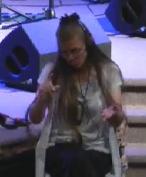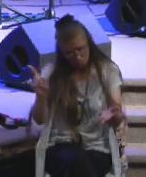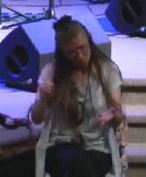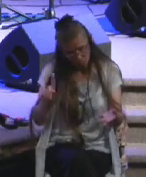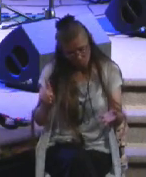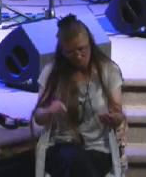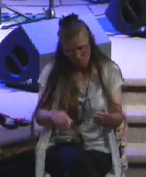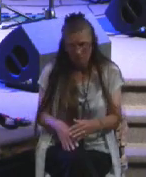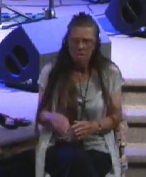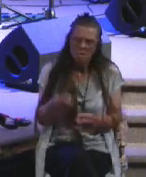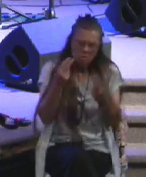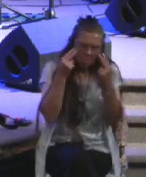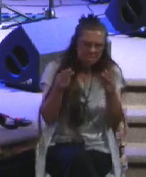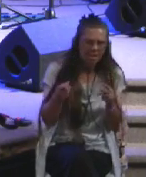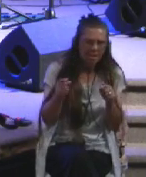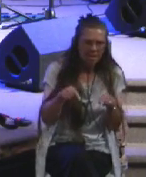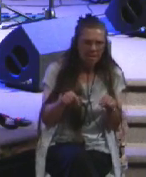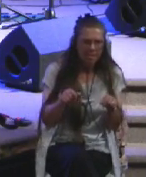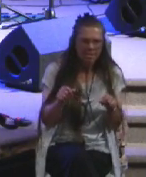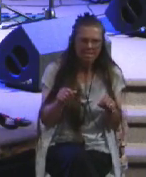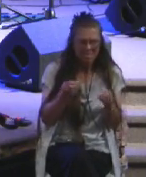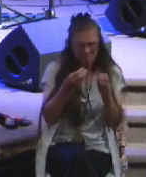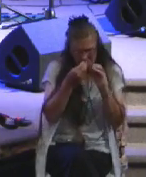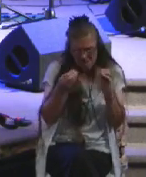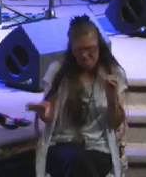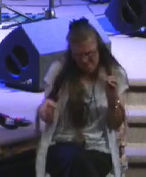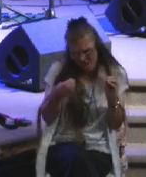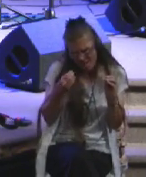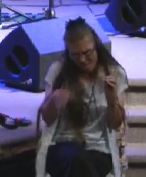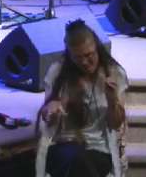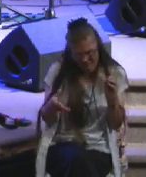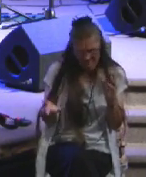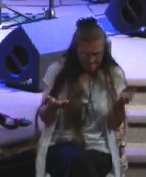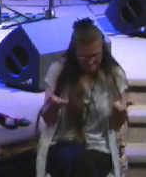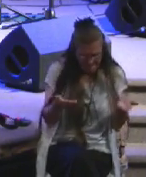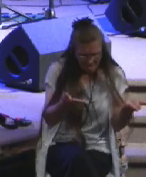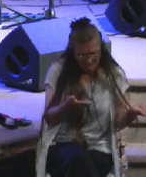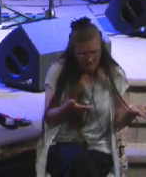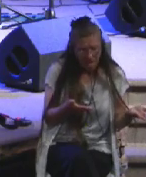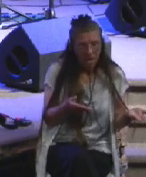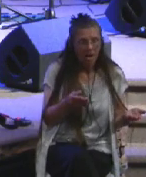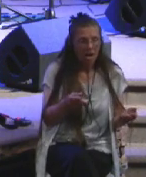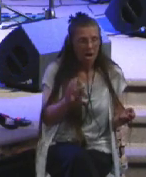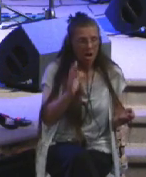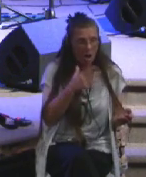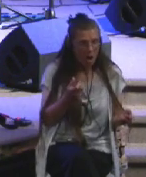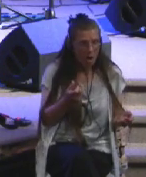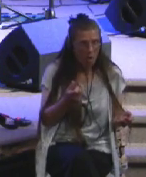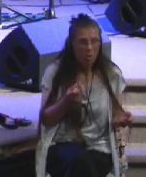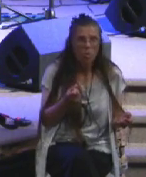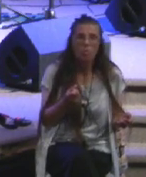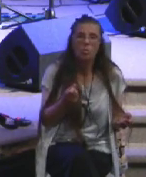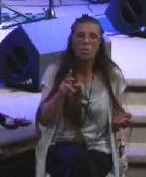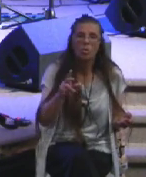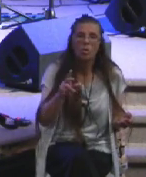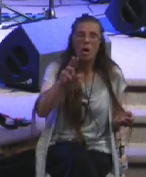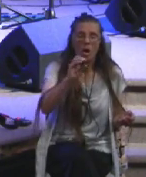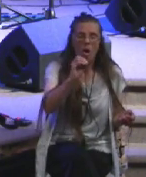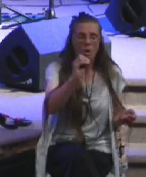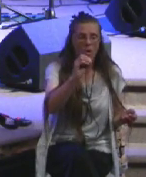to do that. So you see, this could be a negative, sort of a negative thing. Therefore, Onan, who was the second born